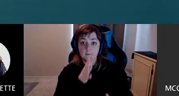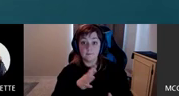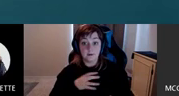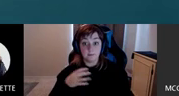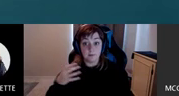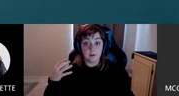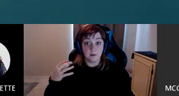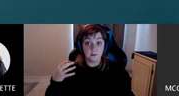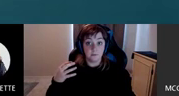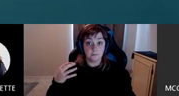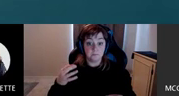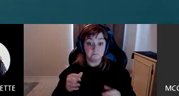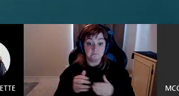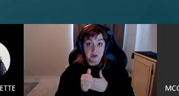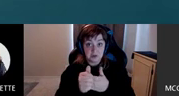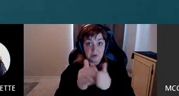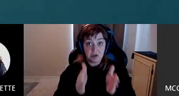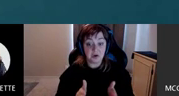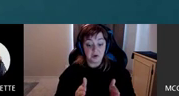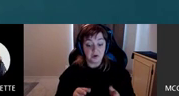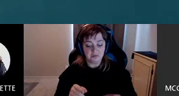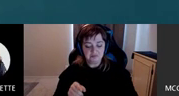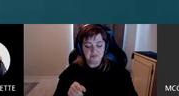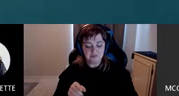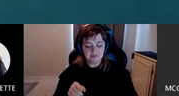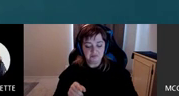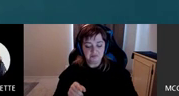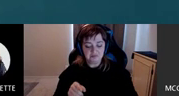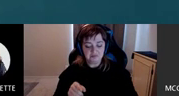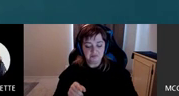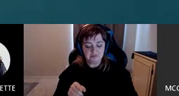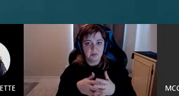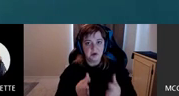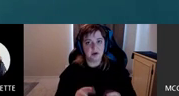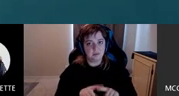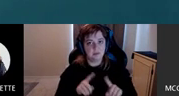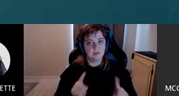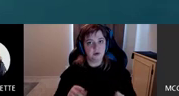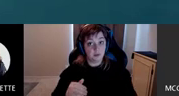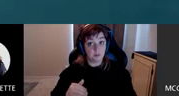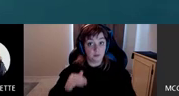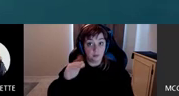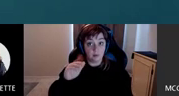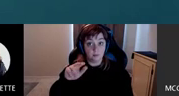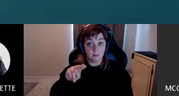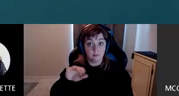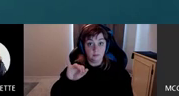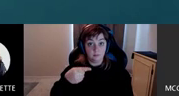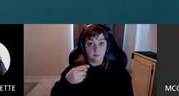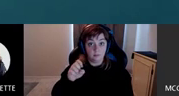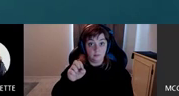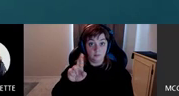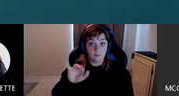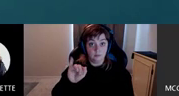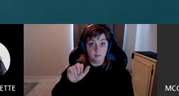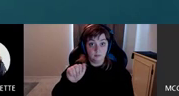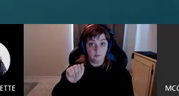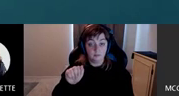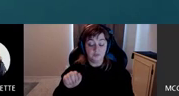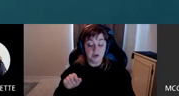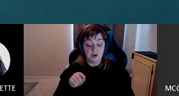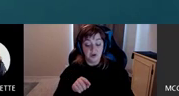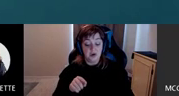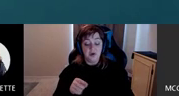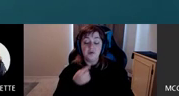background. She was an American, but her parents were from Nigeria. She grew up in Texas. And she was telling a story about when she was